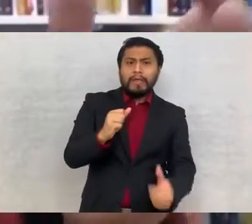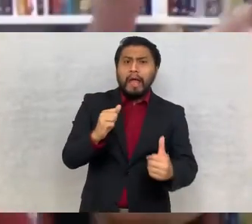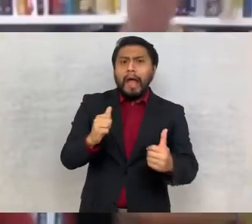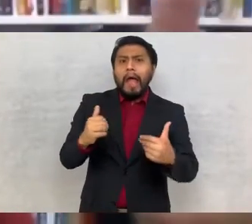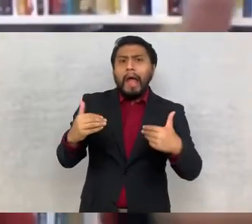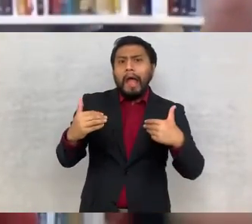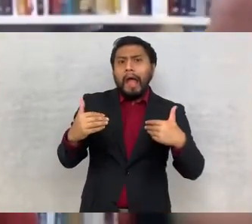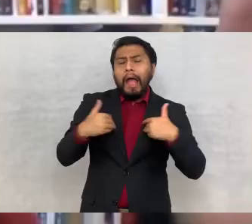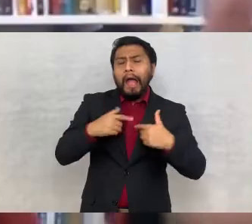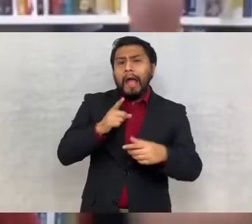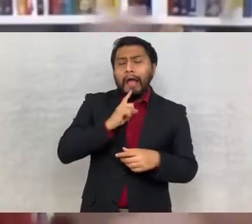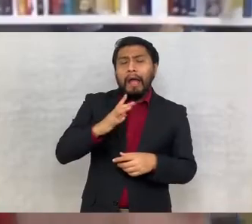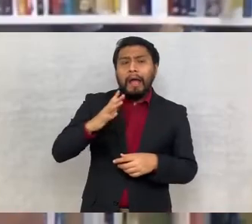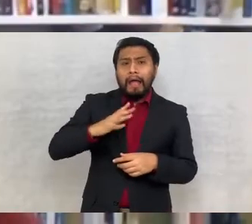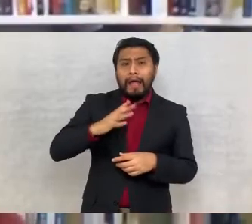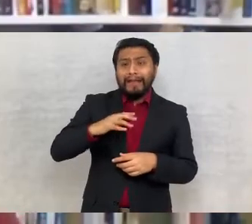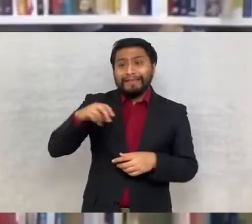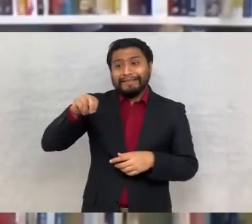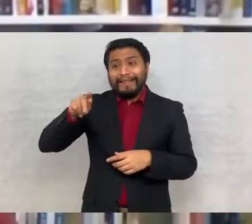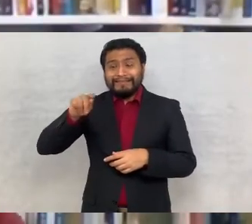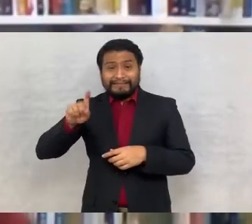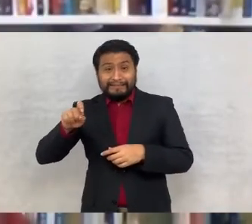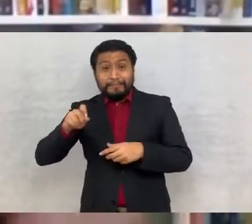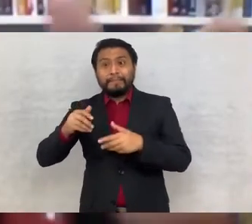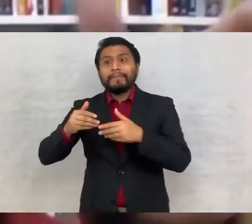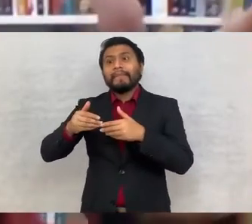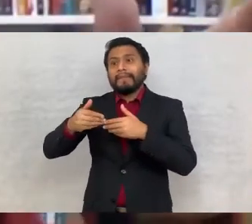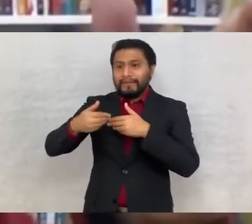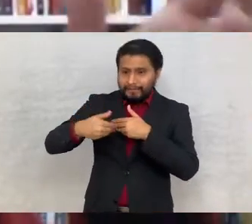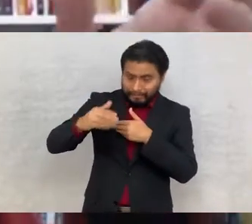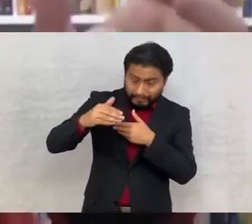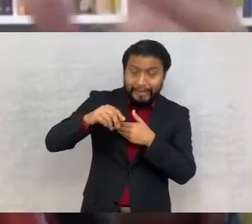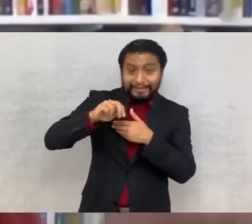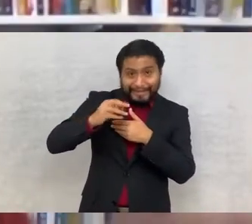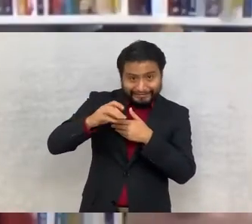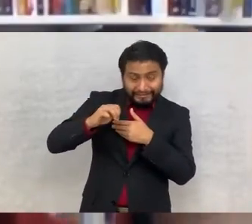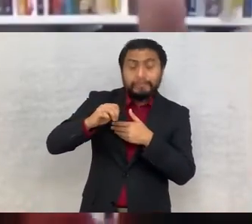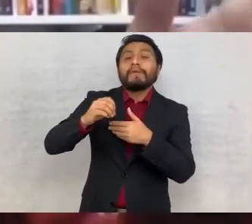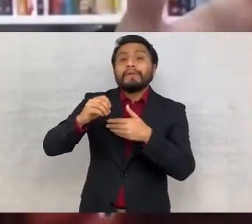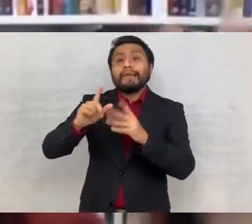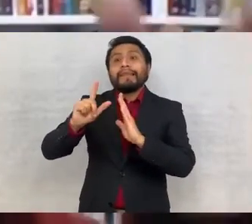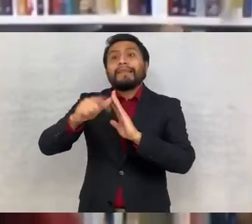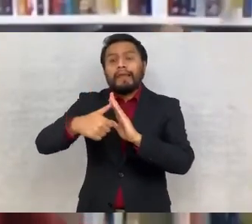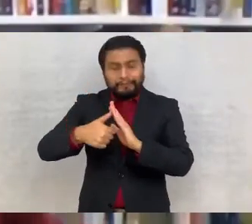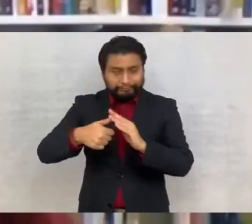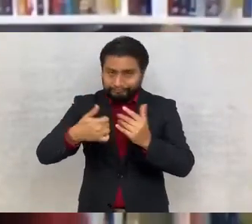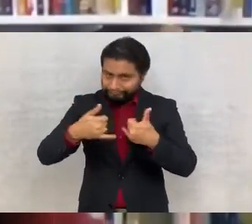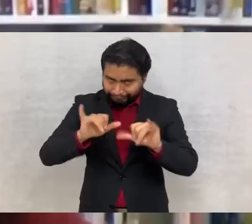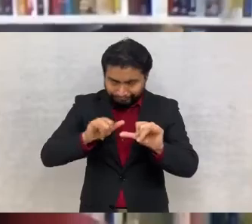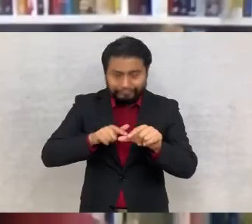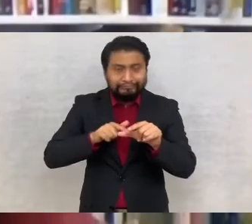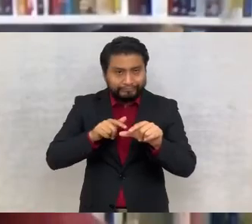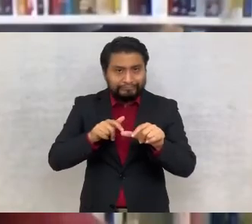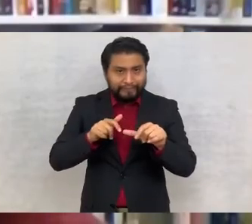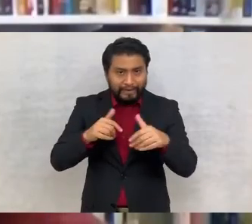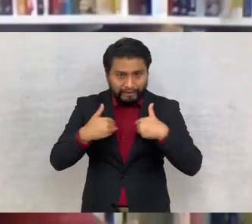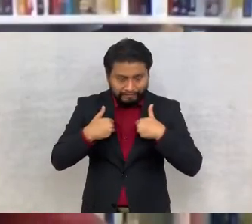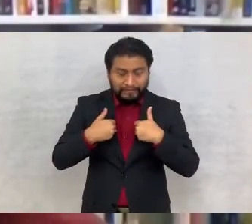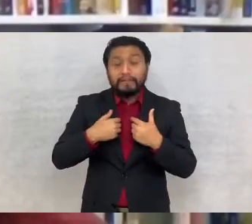eugenics existed in a very conscious way before Nazism, of course during Nazism, and also after